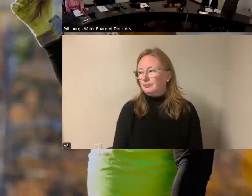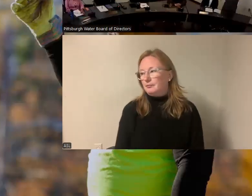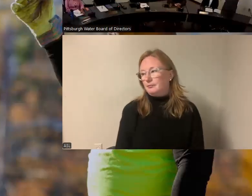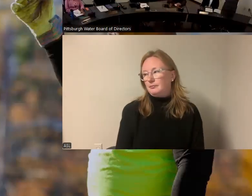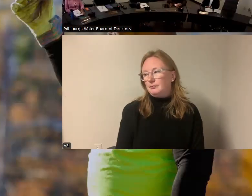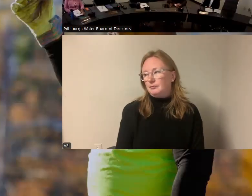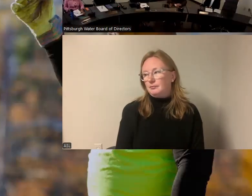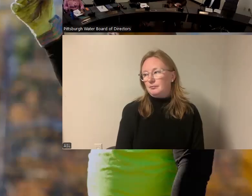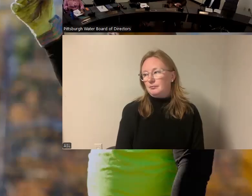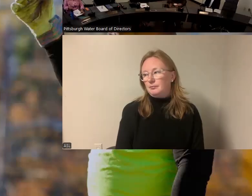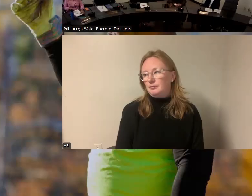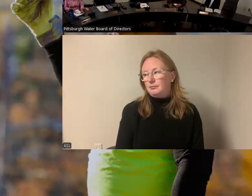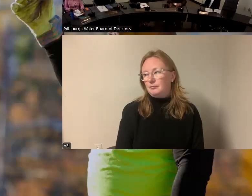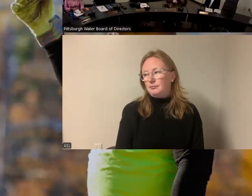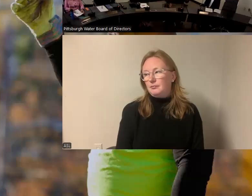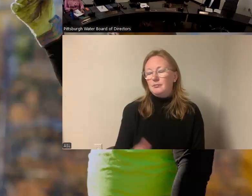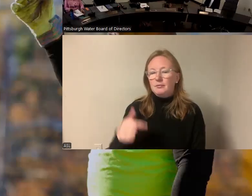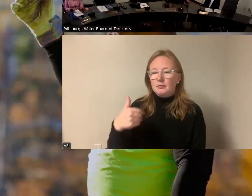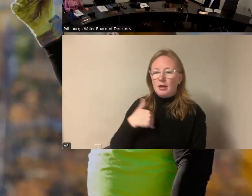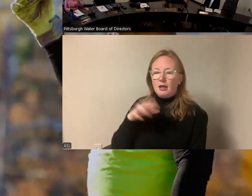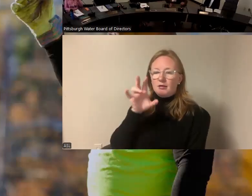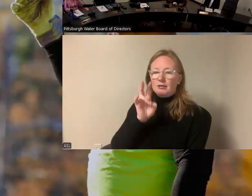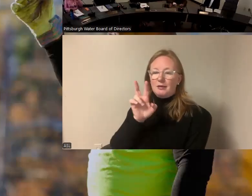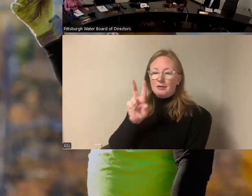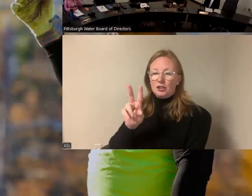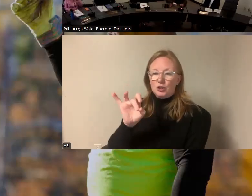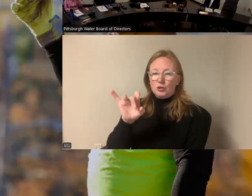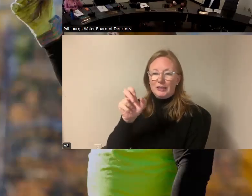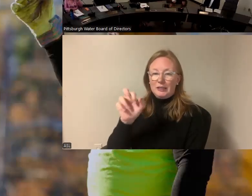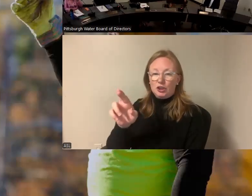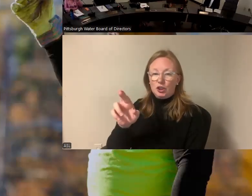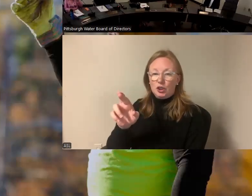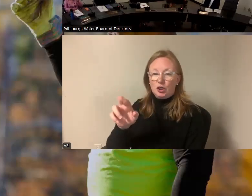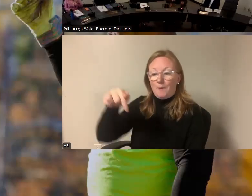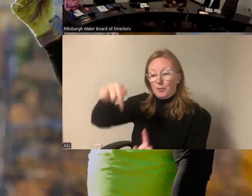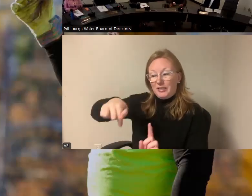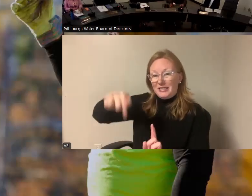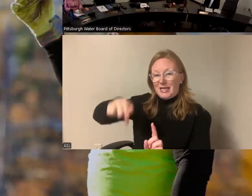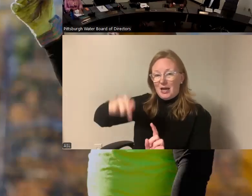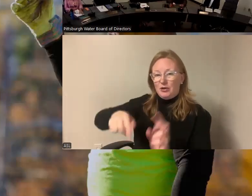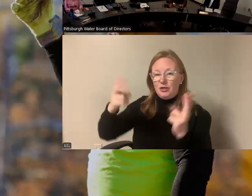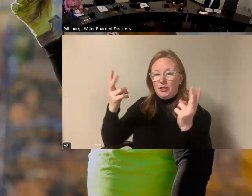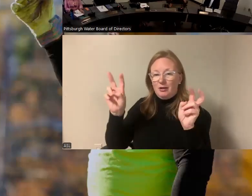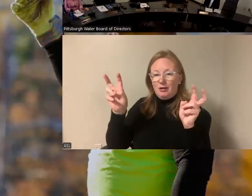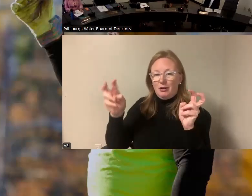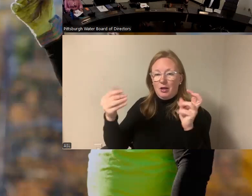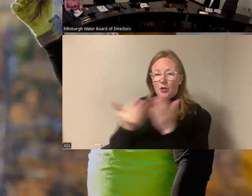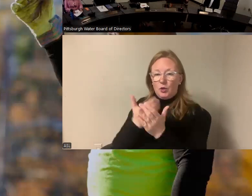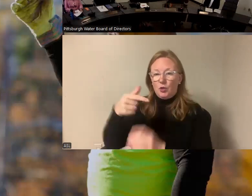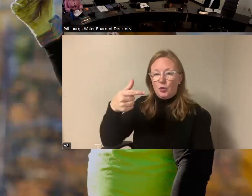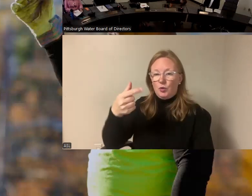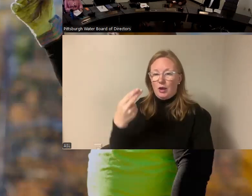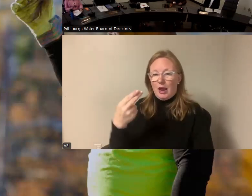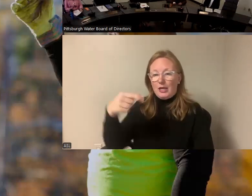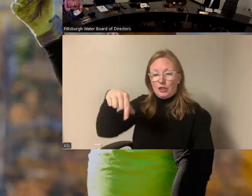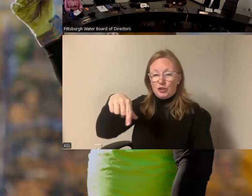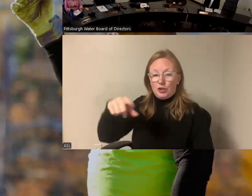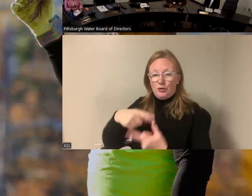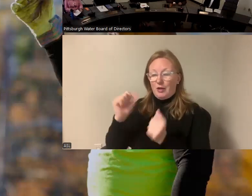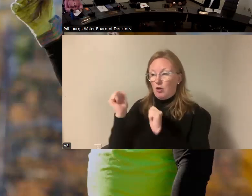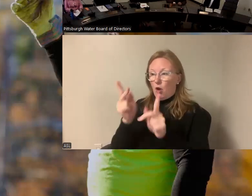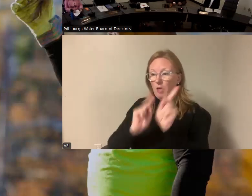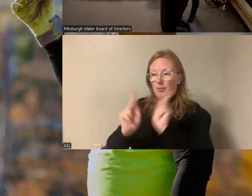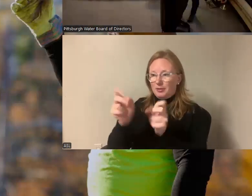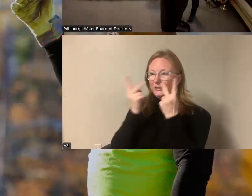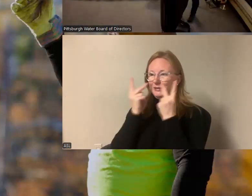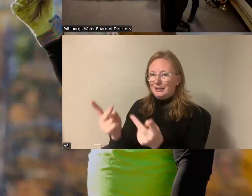You could put a 72-incher in the foyer of the new HQ. It'll be the a great the photo revolving- opportunity for people